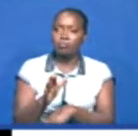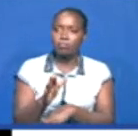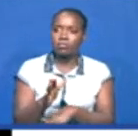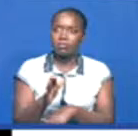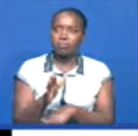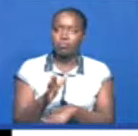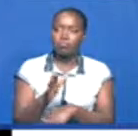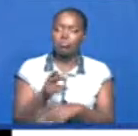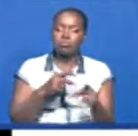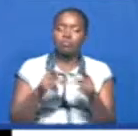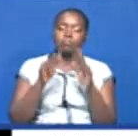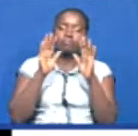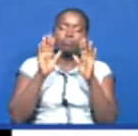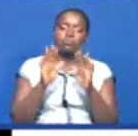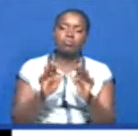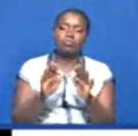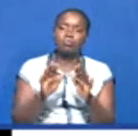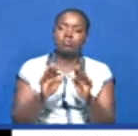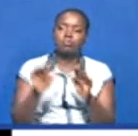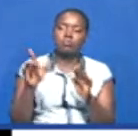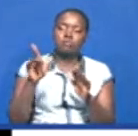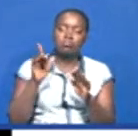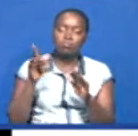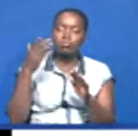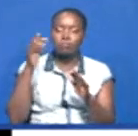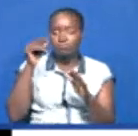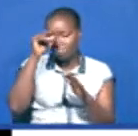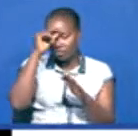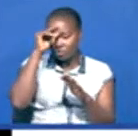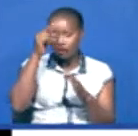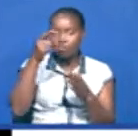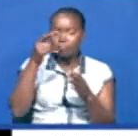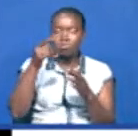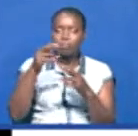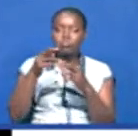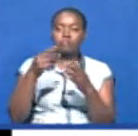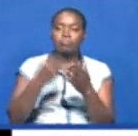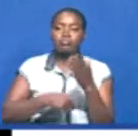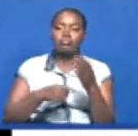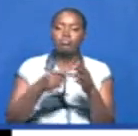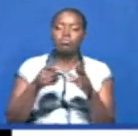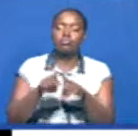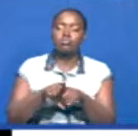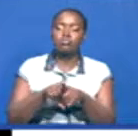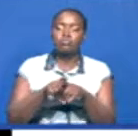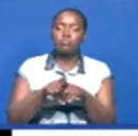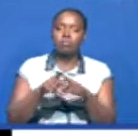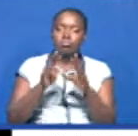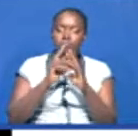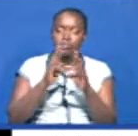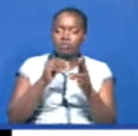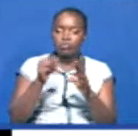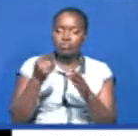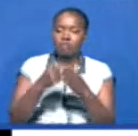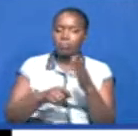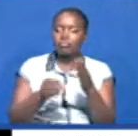very importantly, the loss of government revenue as a result of tax evasion.